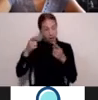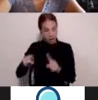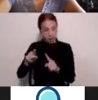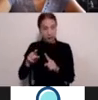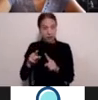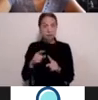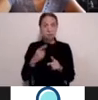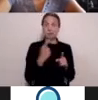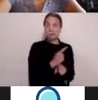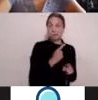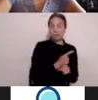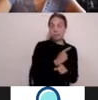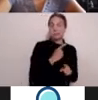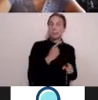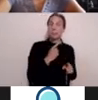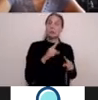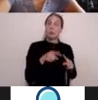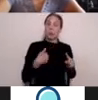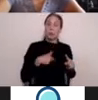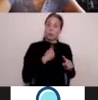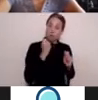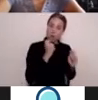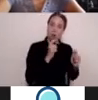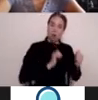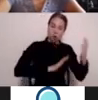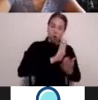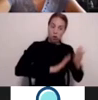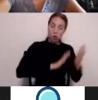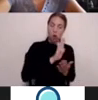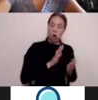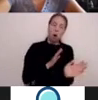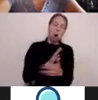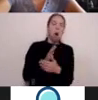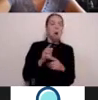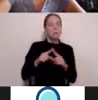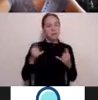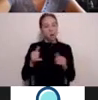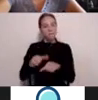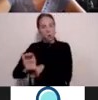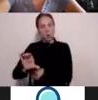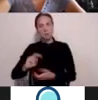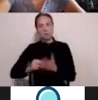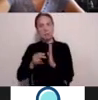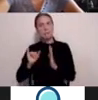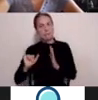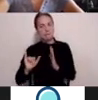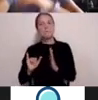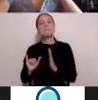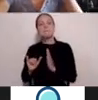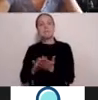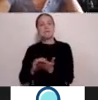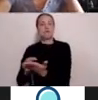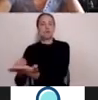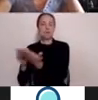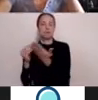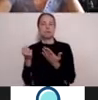essentially forced to do it, or there was definitely an essential need to do it. So we as an organization are thinking about